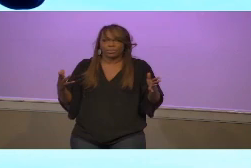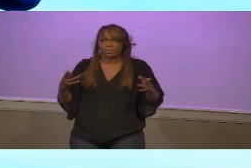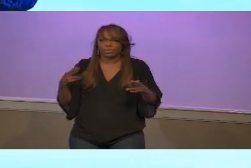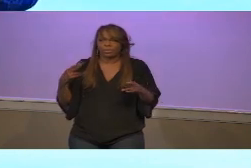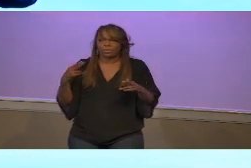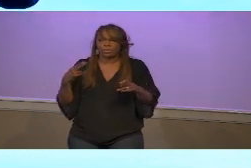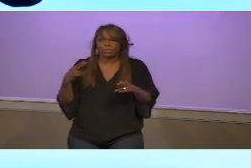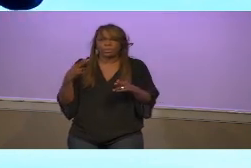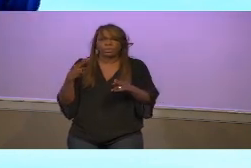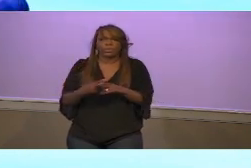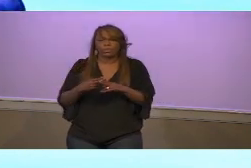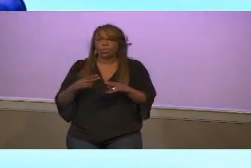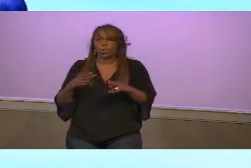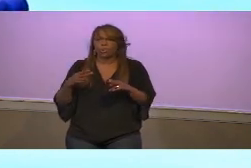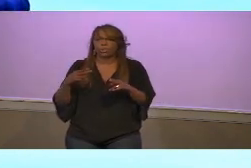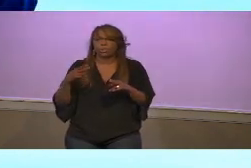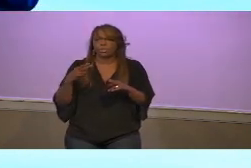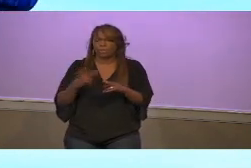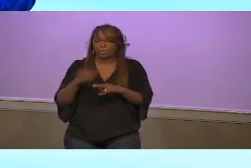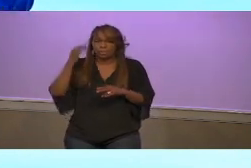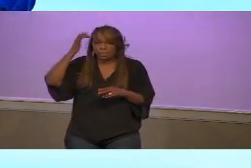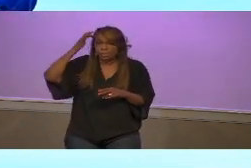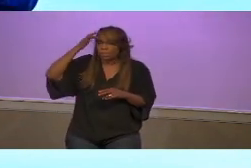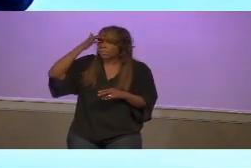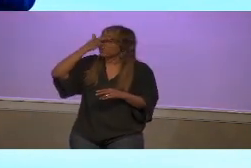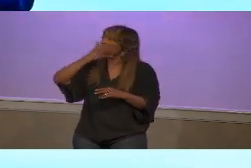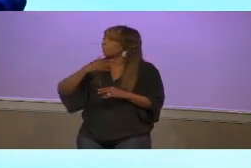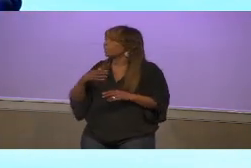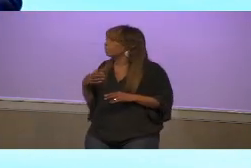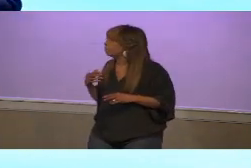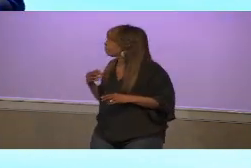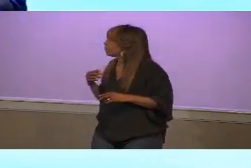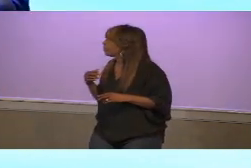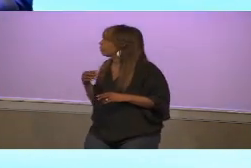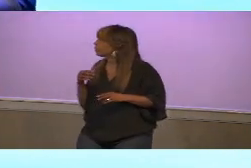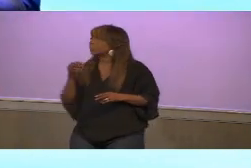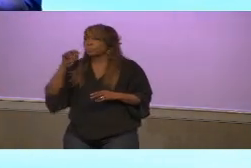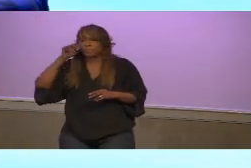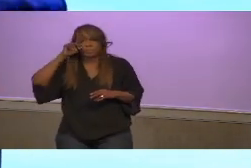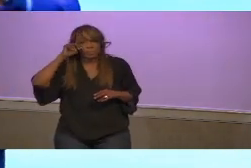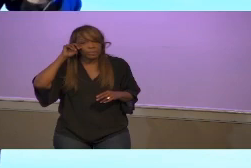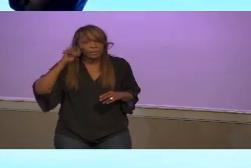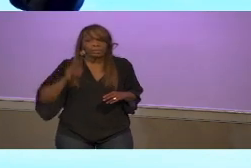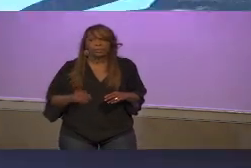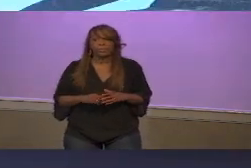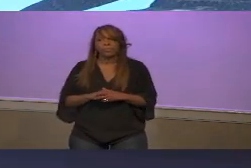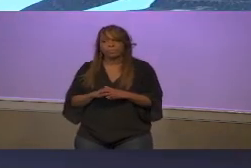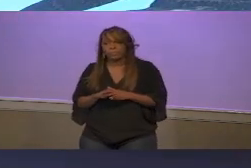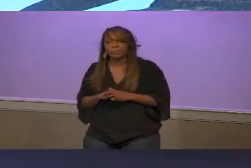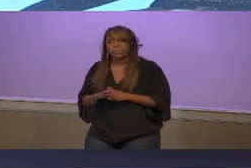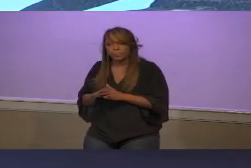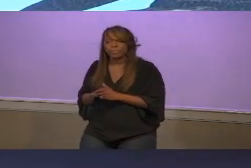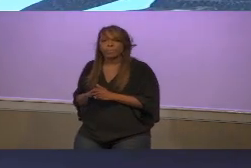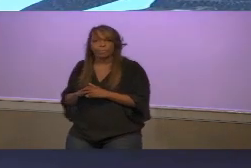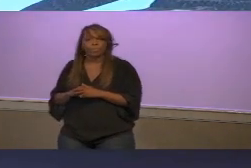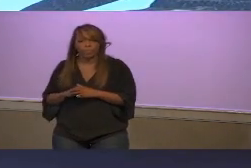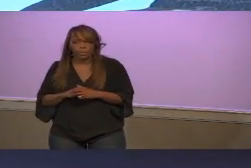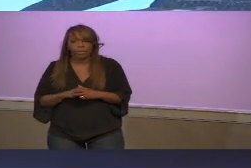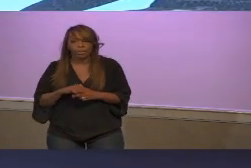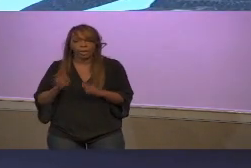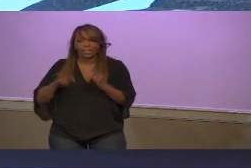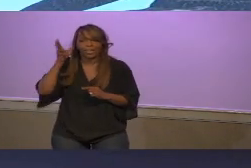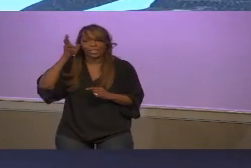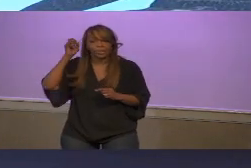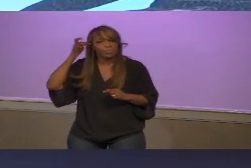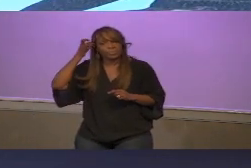that when we face our troubles, we can call on his name. But we don't need to consult a shaman.